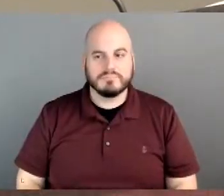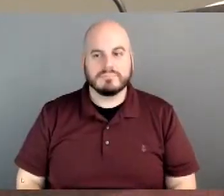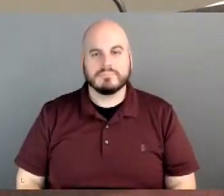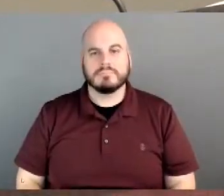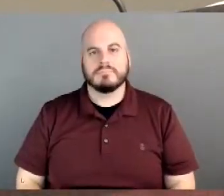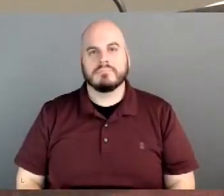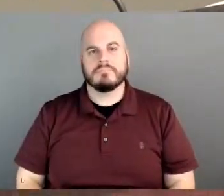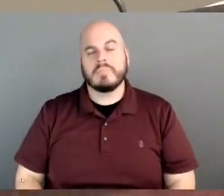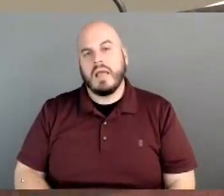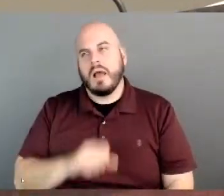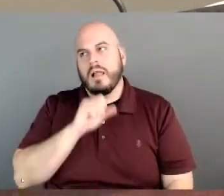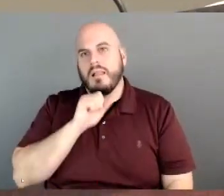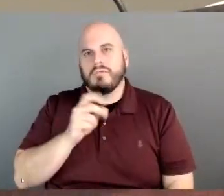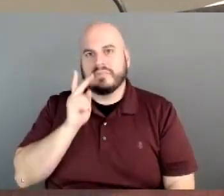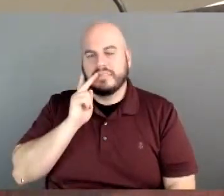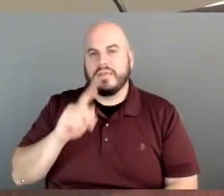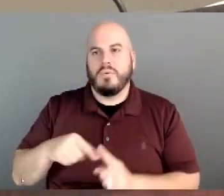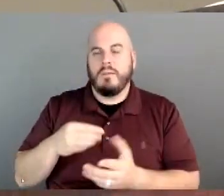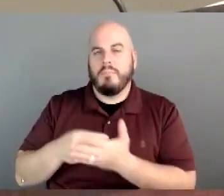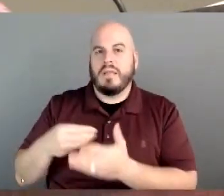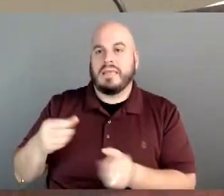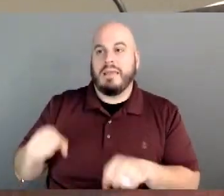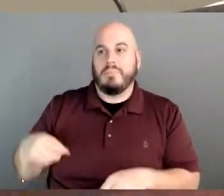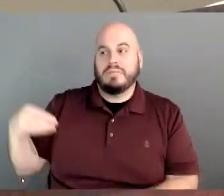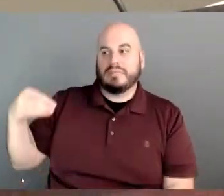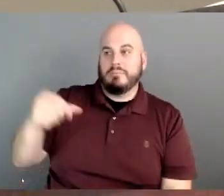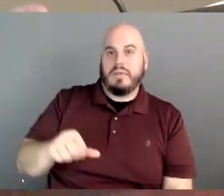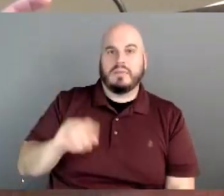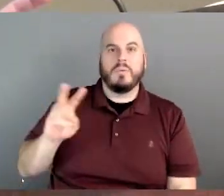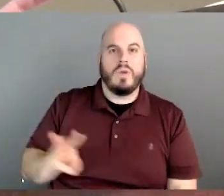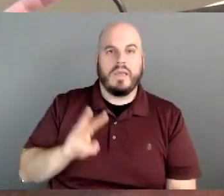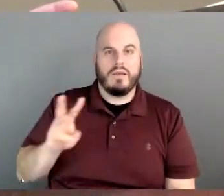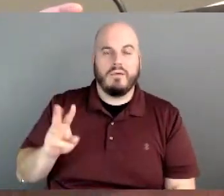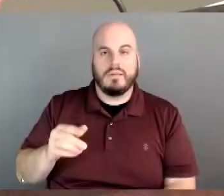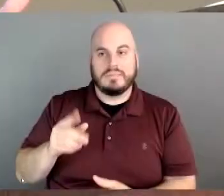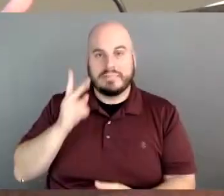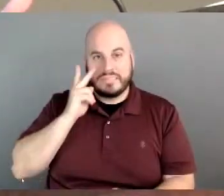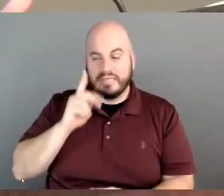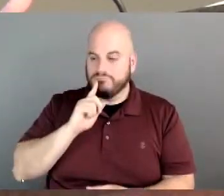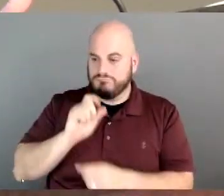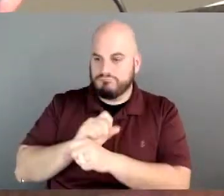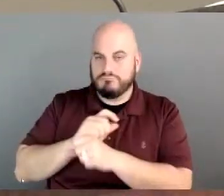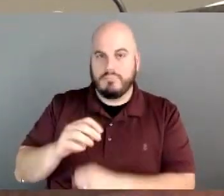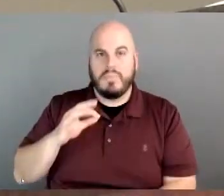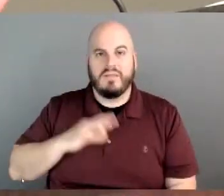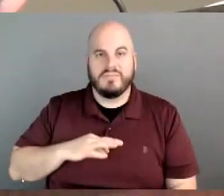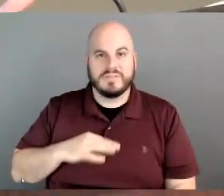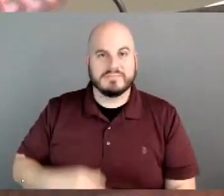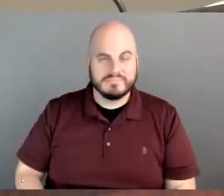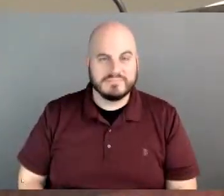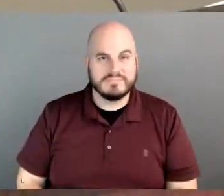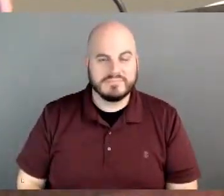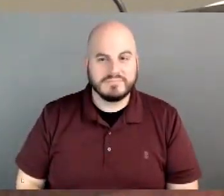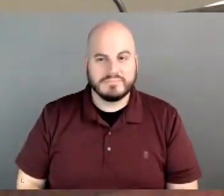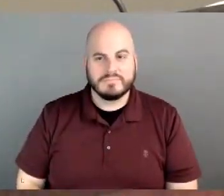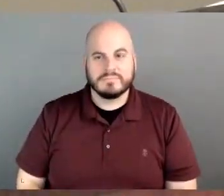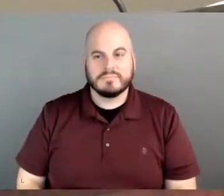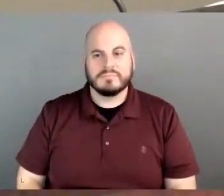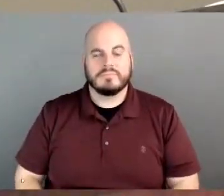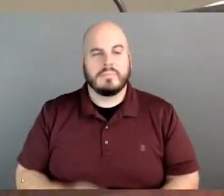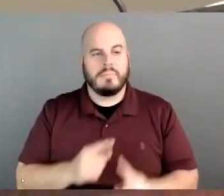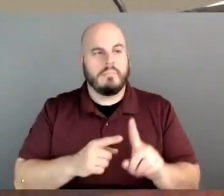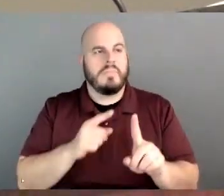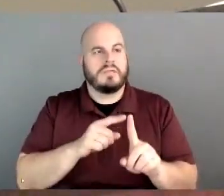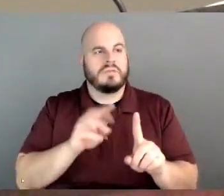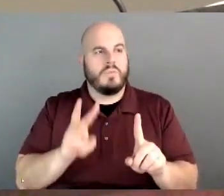in Waco and there's a tangible benefit. So thank you for that. I'll say that Mission Waco, John, specifically, you